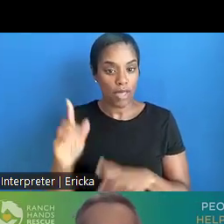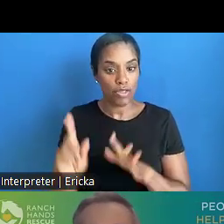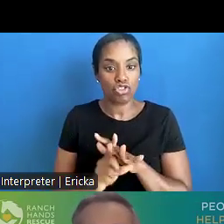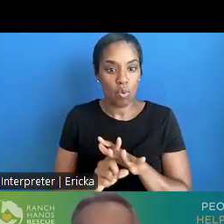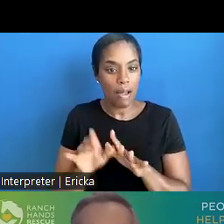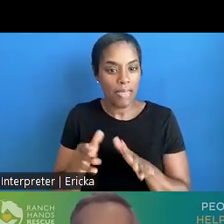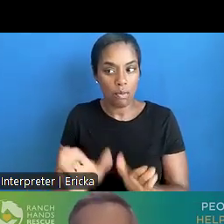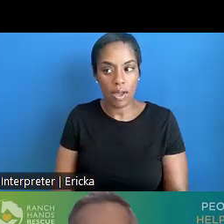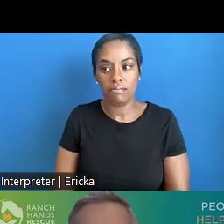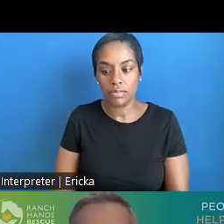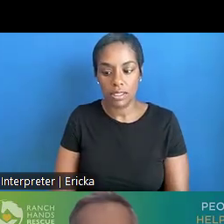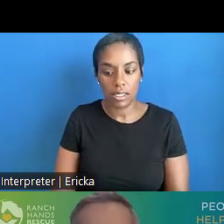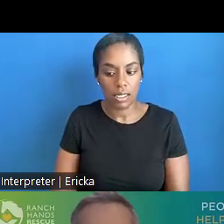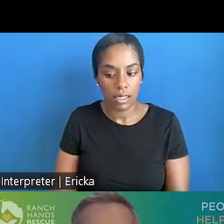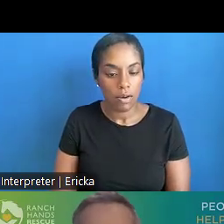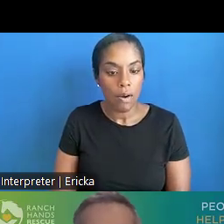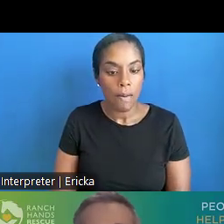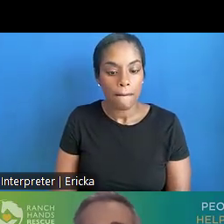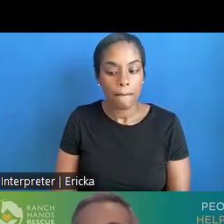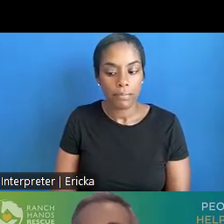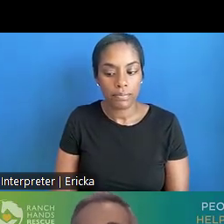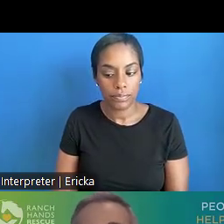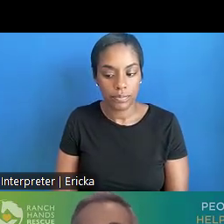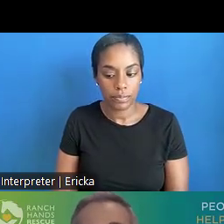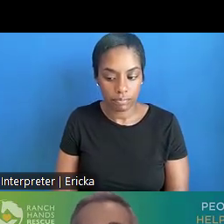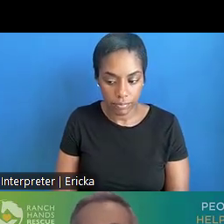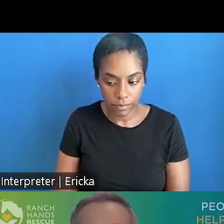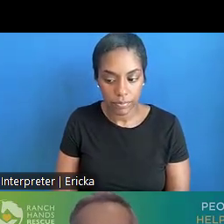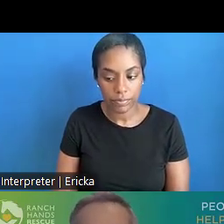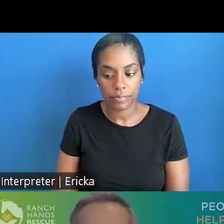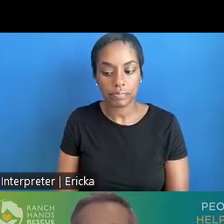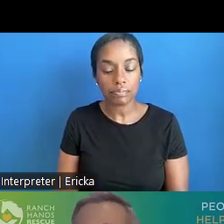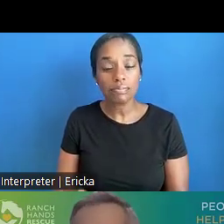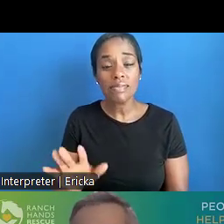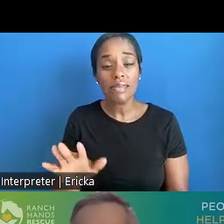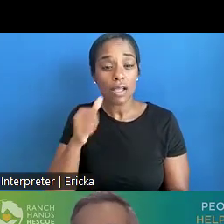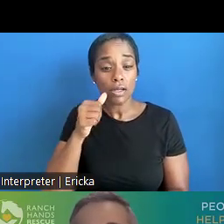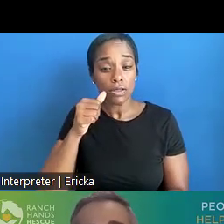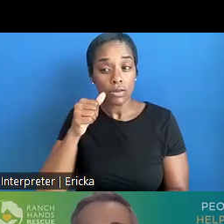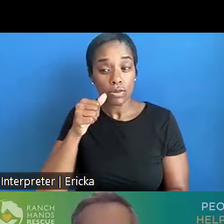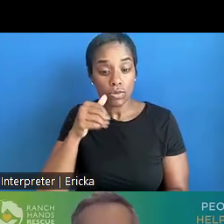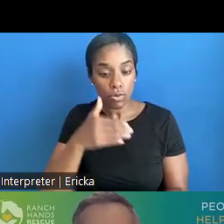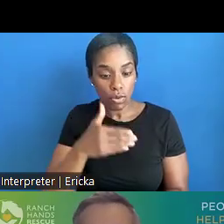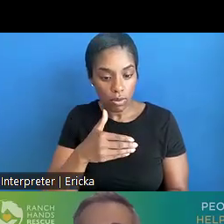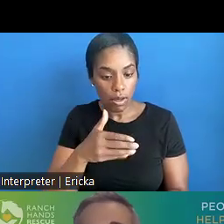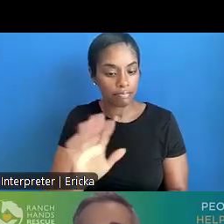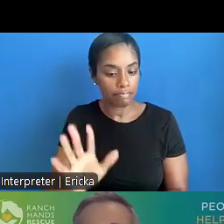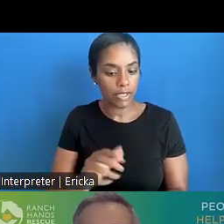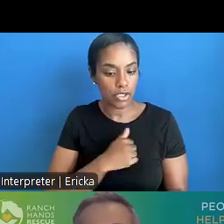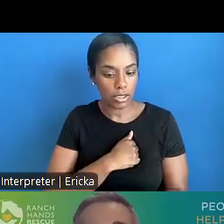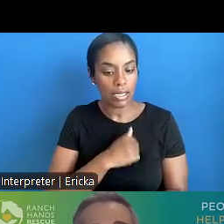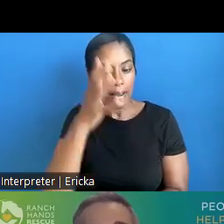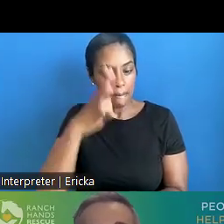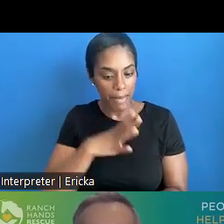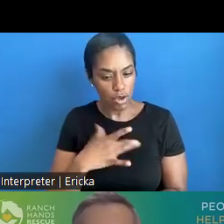things you'll see as I talk through this today is that males are more often identified via law enforcement and the judicial system, and they're showing